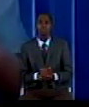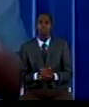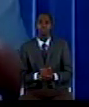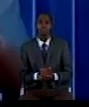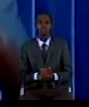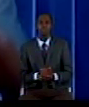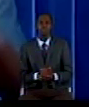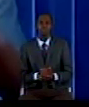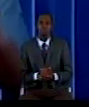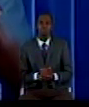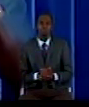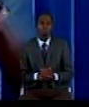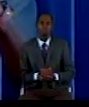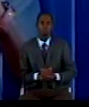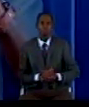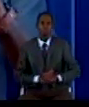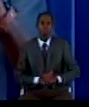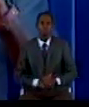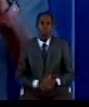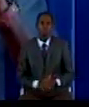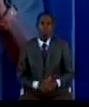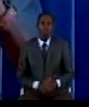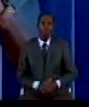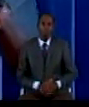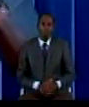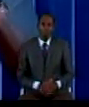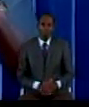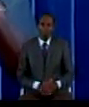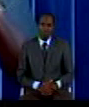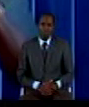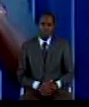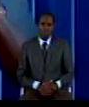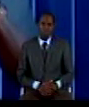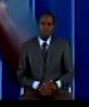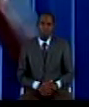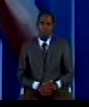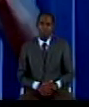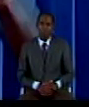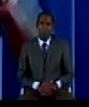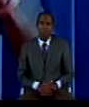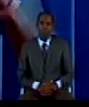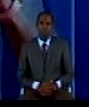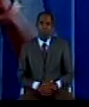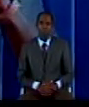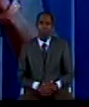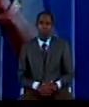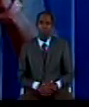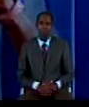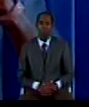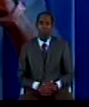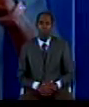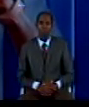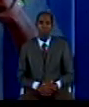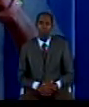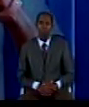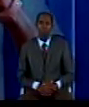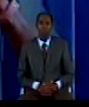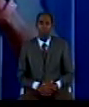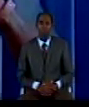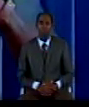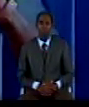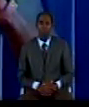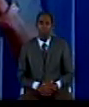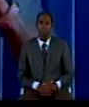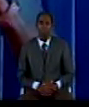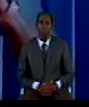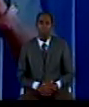hannu ana addu'a sai muka ce mata muka ce mishi baba ka ci gaba da addu'a kada ka ban gaskiyan ka